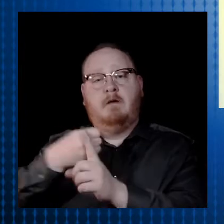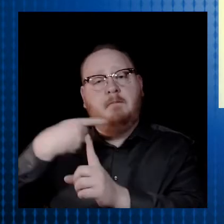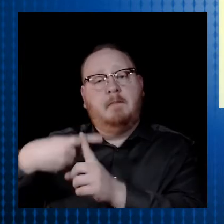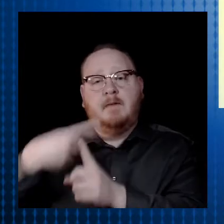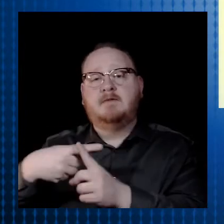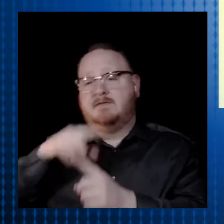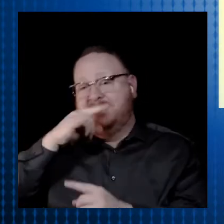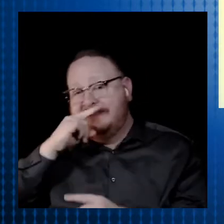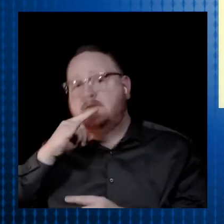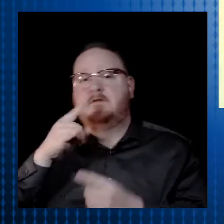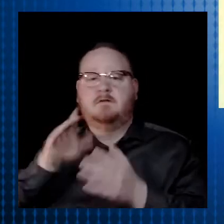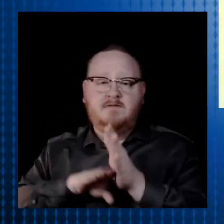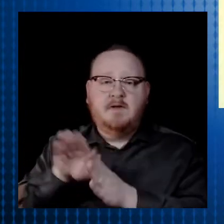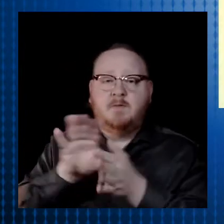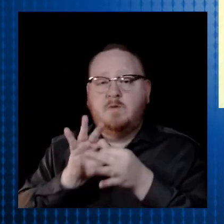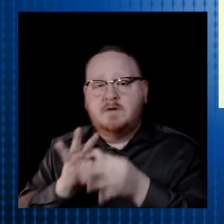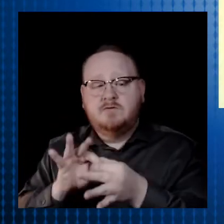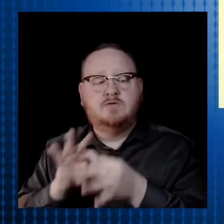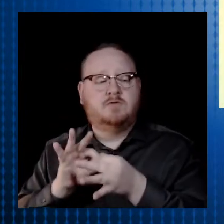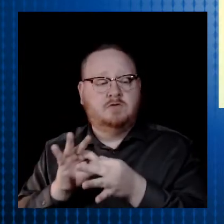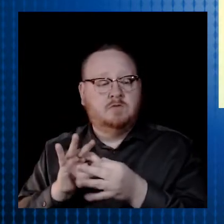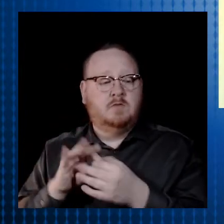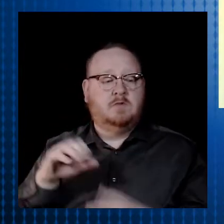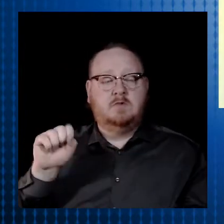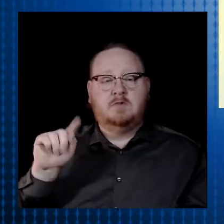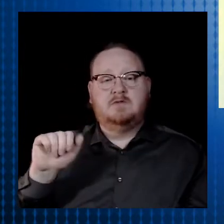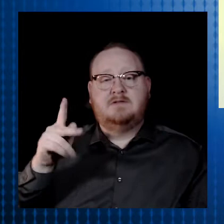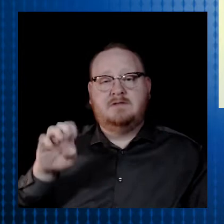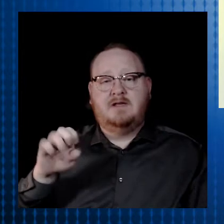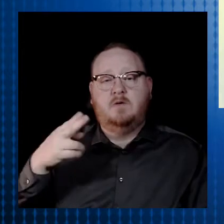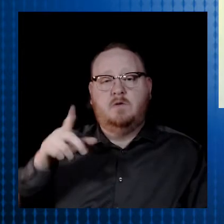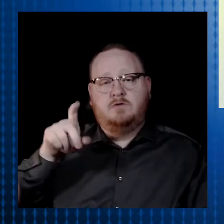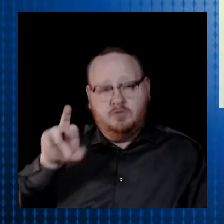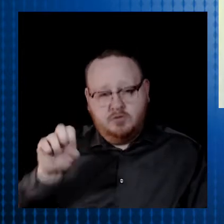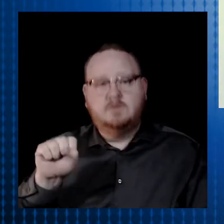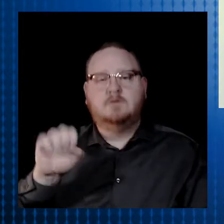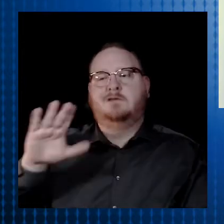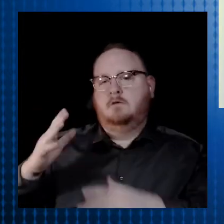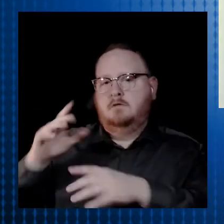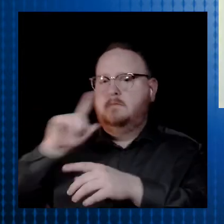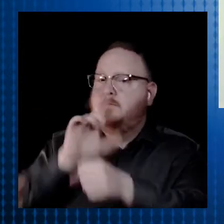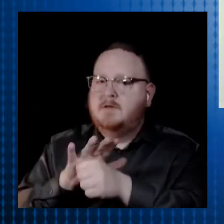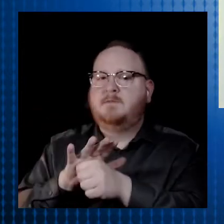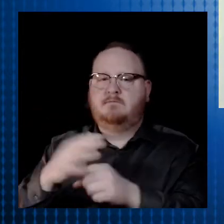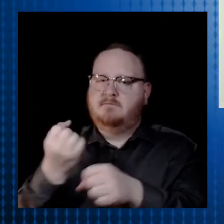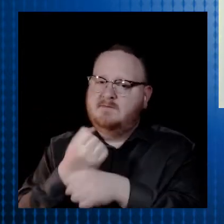capacity among the schools, stakeholders, and their commitment to build a safe and caring